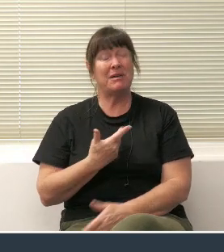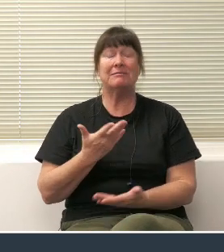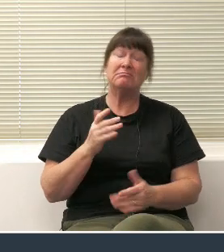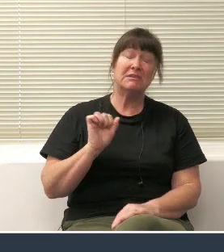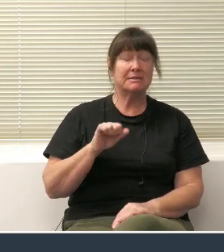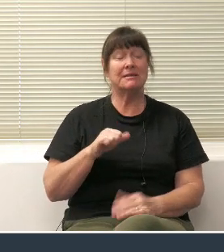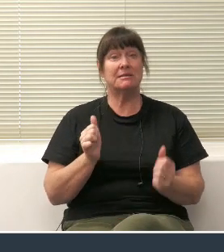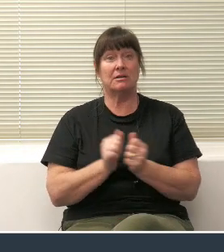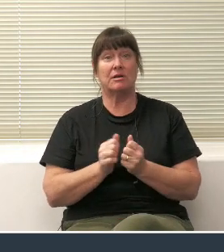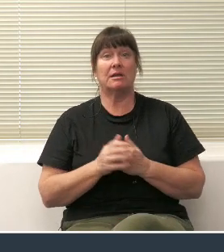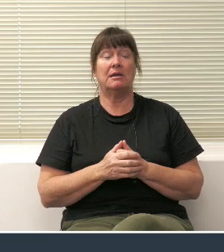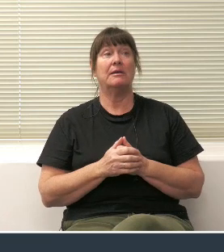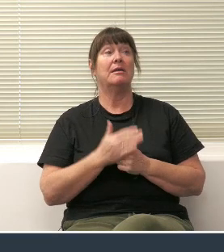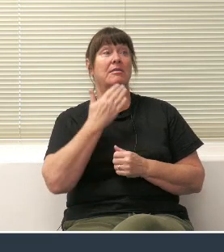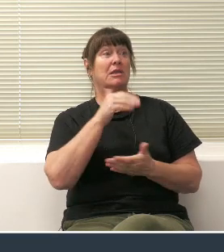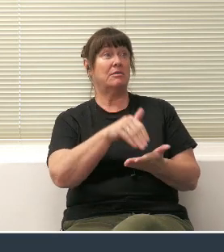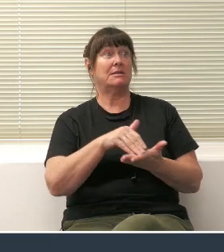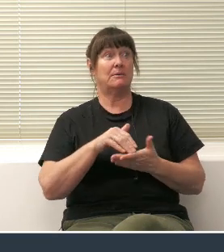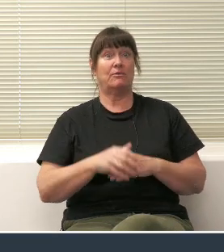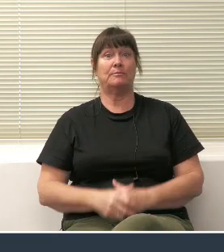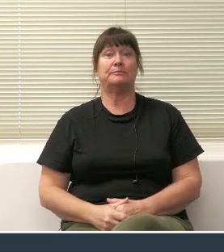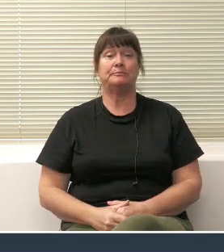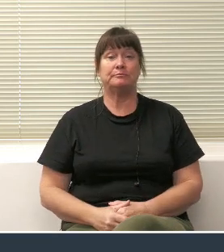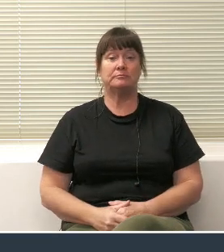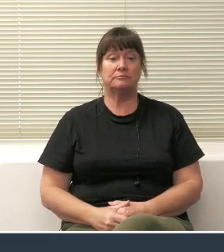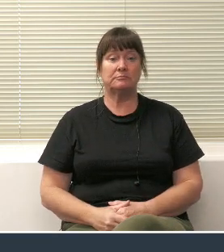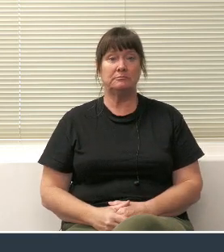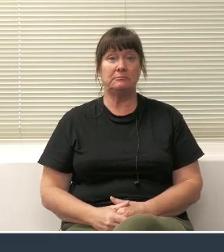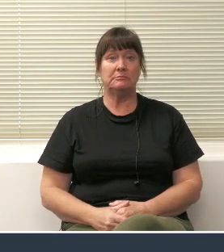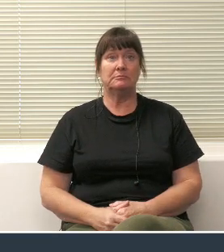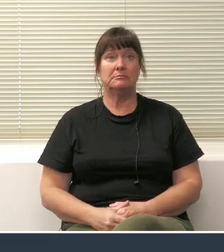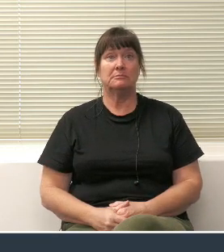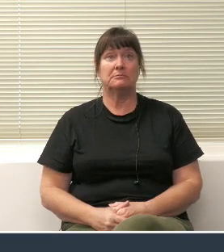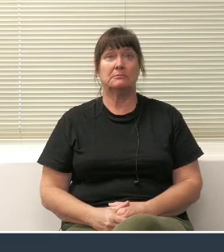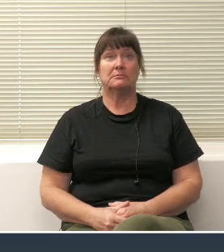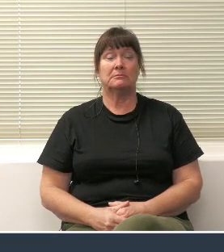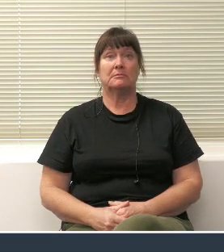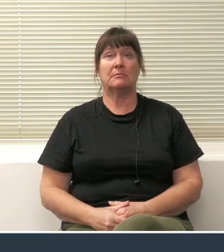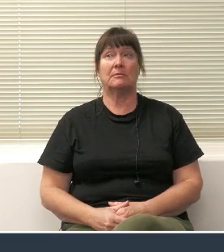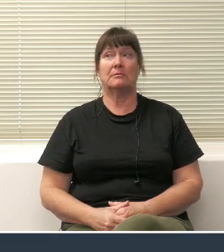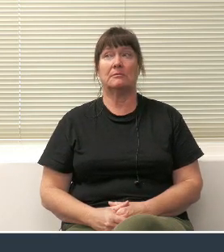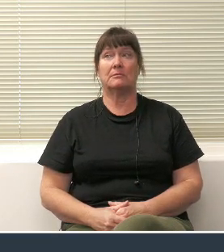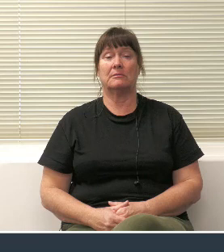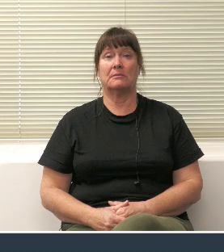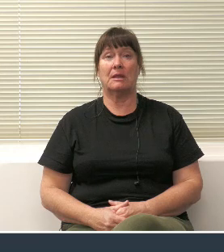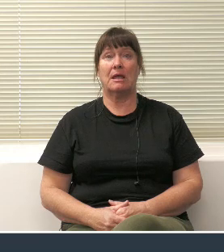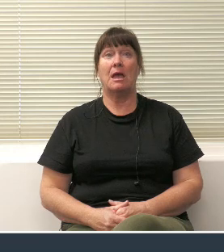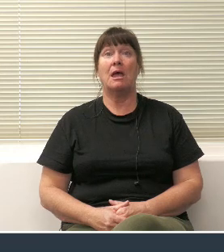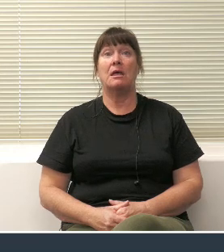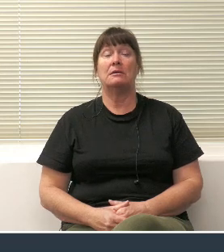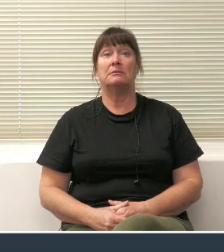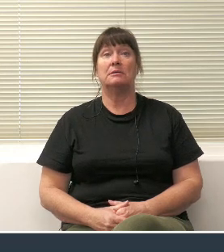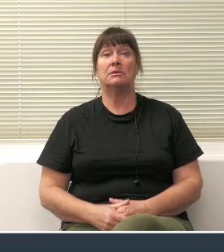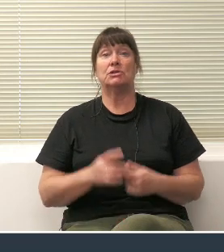agree. That's helpful. Thank you, Madam Wise. Venus. Through you, Chairman. Just wanting